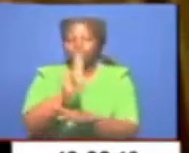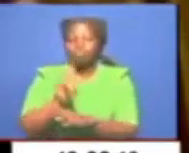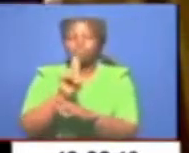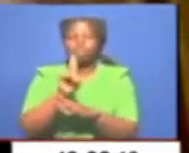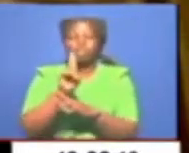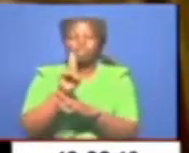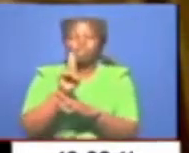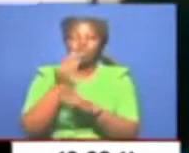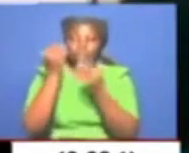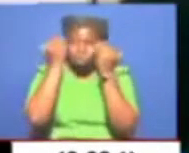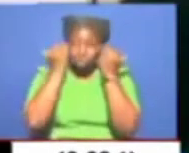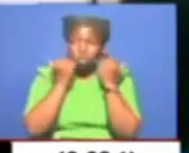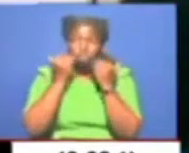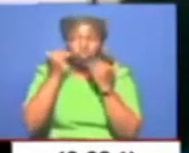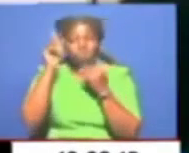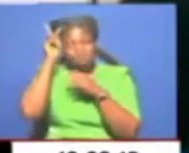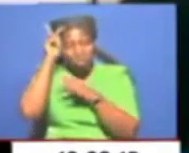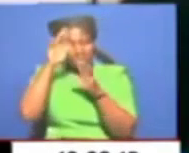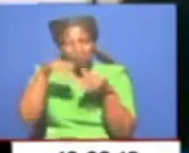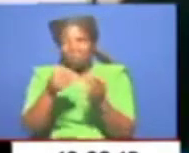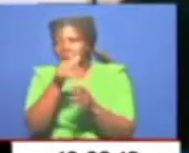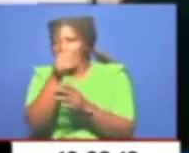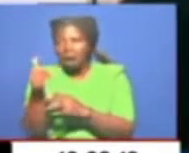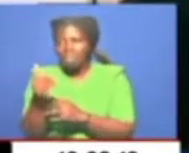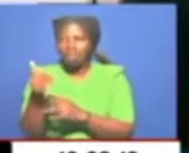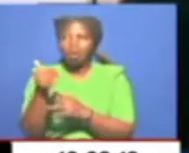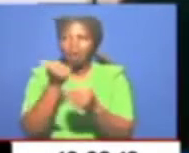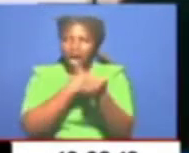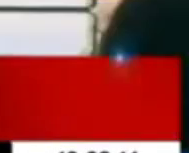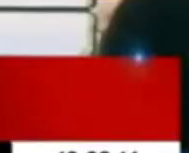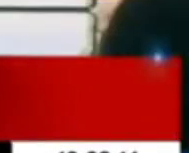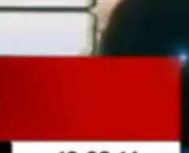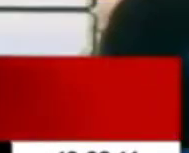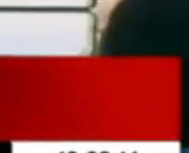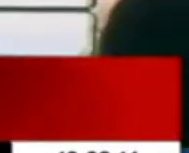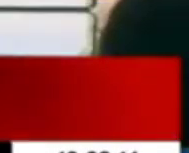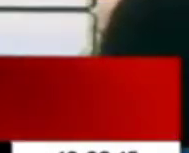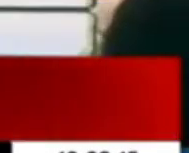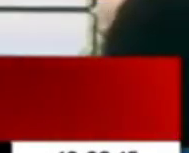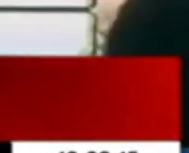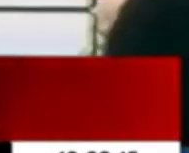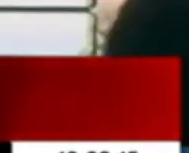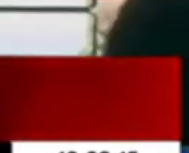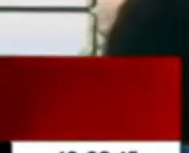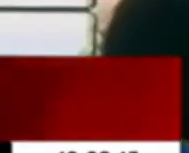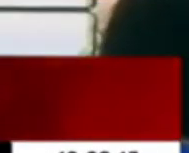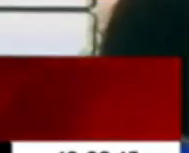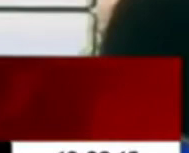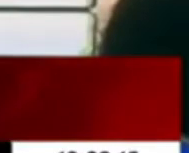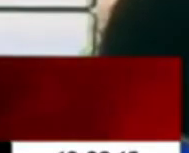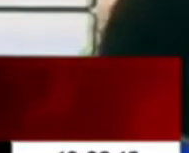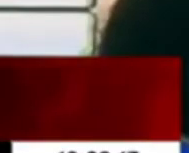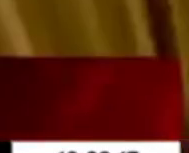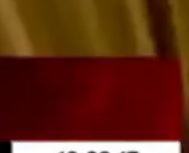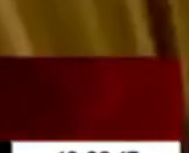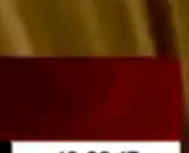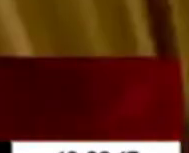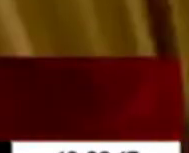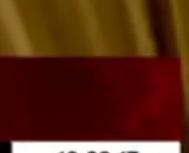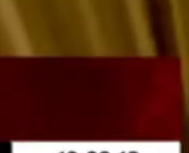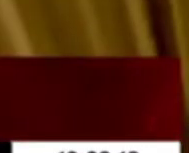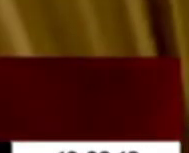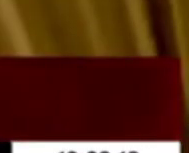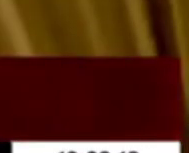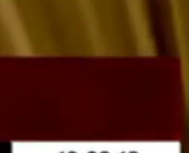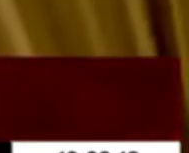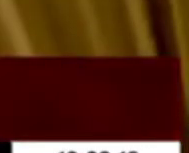overreach or any other judicial games people play. No. Just like we're supposed to be faithful, you too are supposed to be faithful to that particular